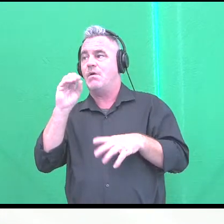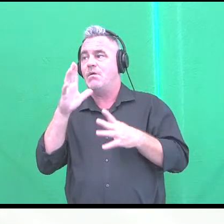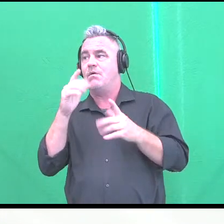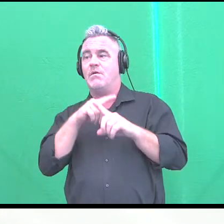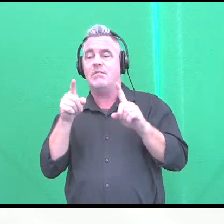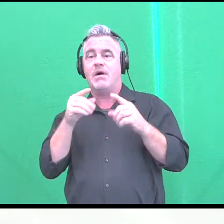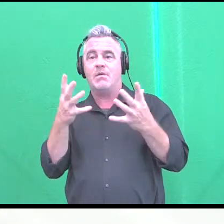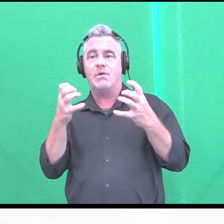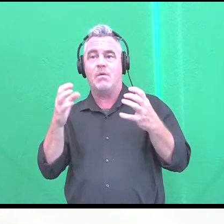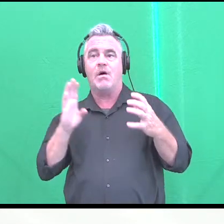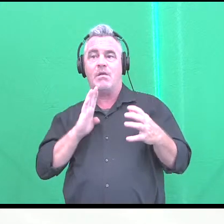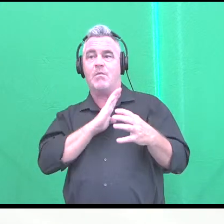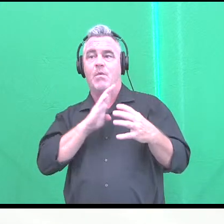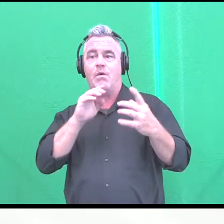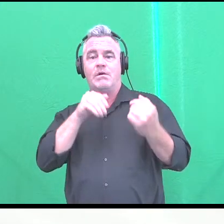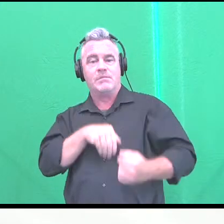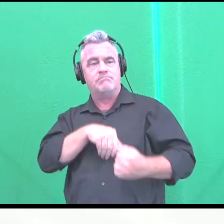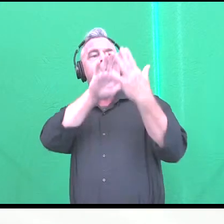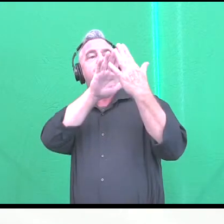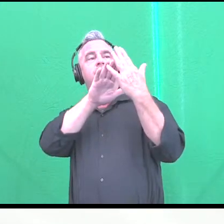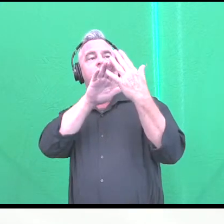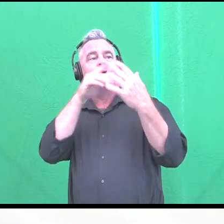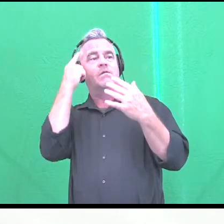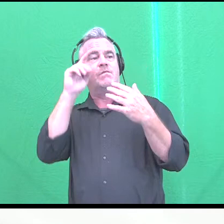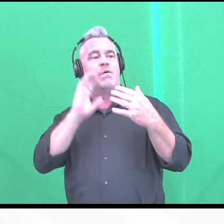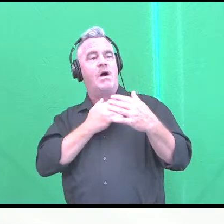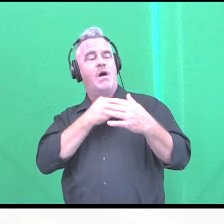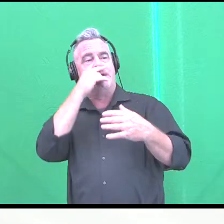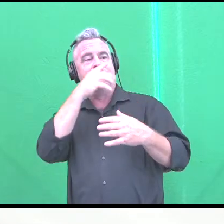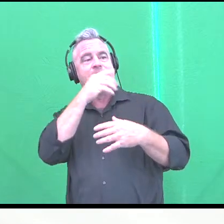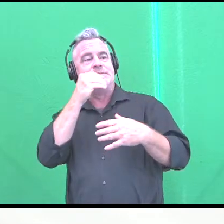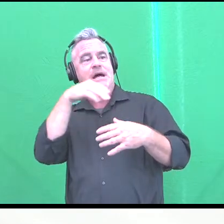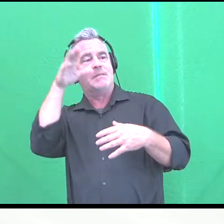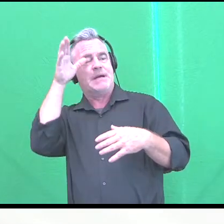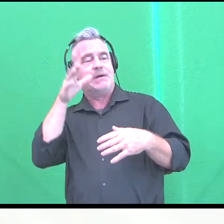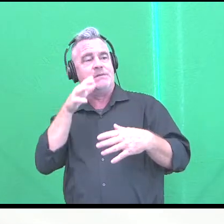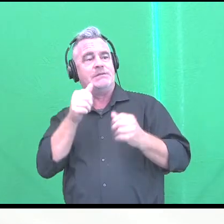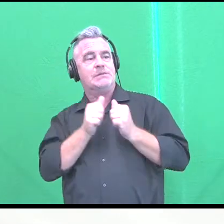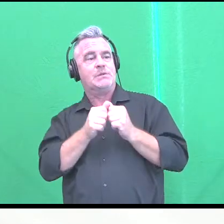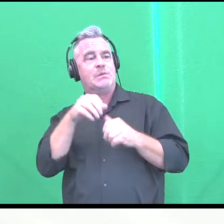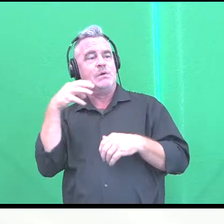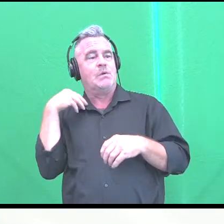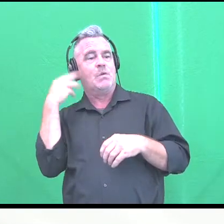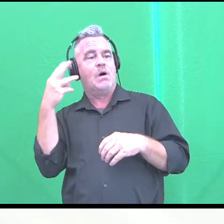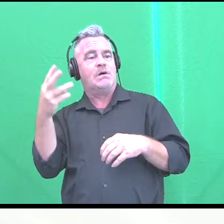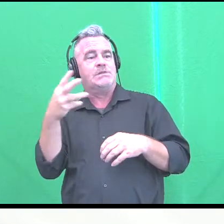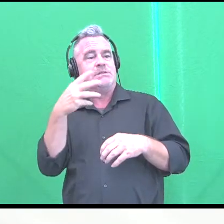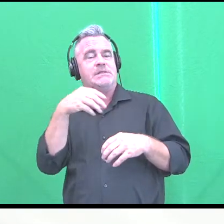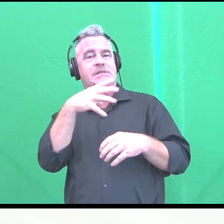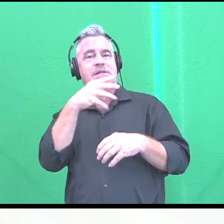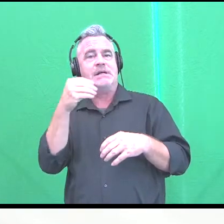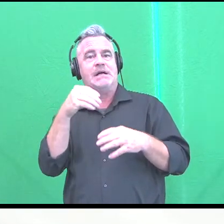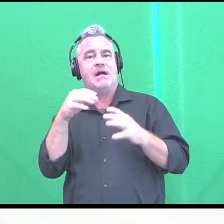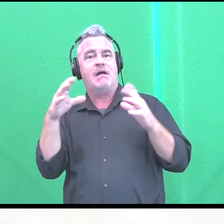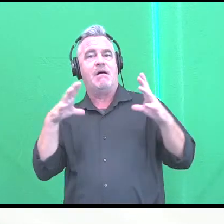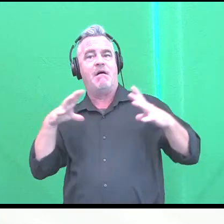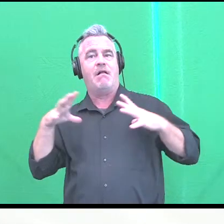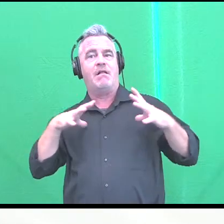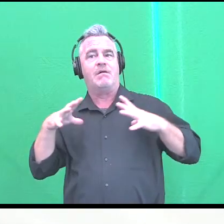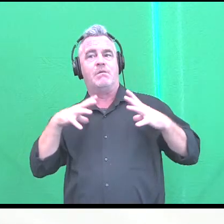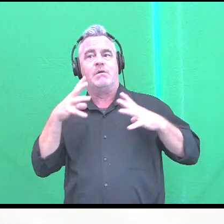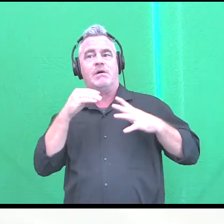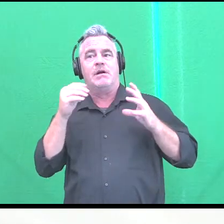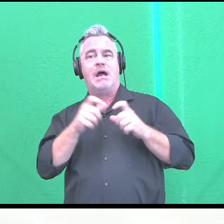kids and parents. We want to tell you, along with Washington, mainstream media, Hollywood, big tech, big money, and big